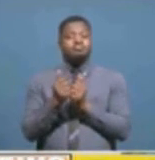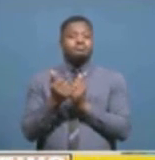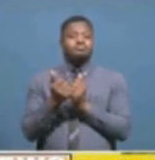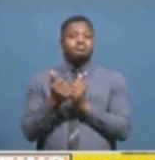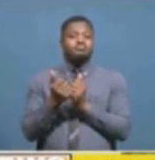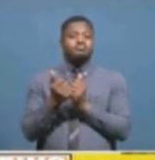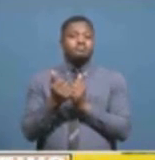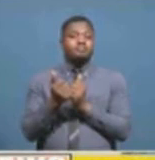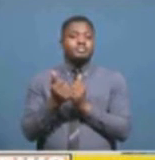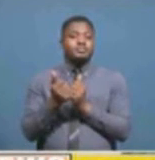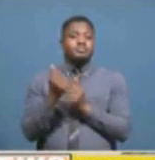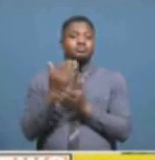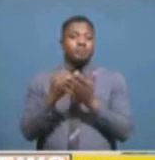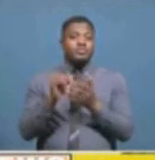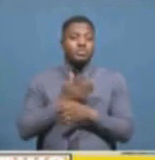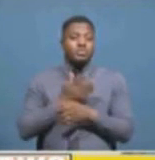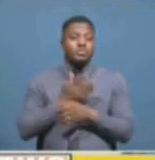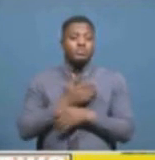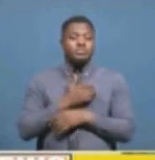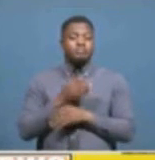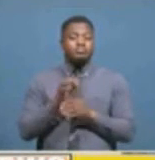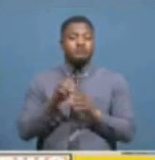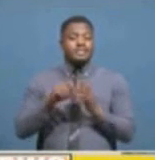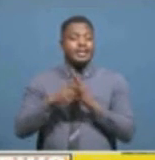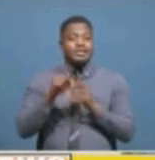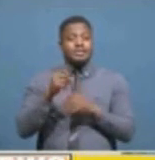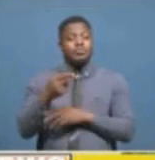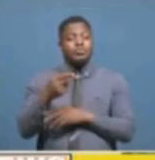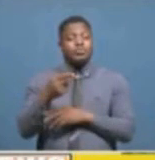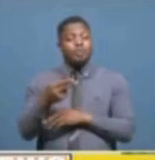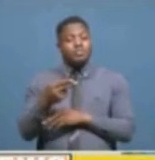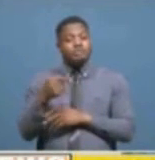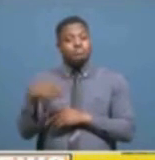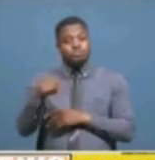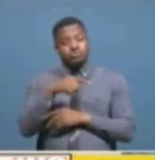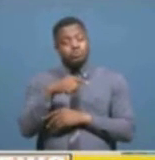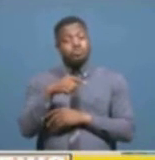let me say, some of our key stakeholders, and they are all,